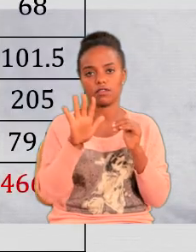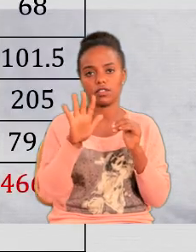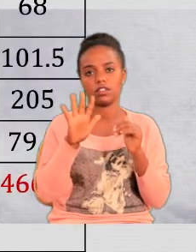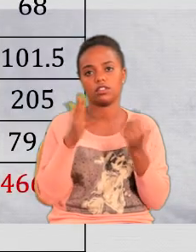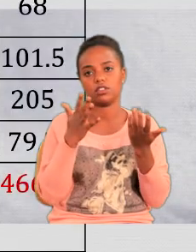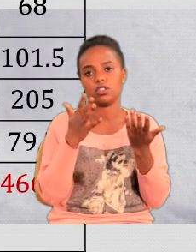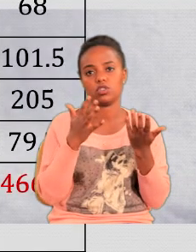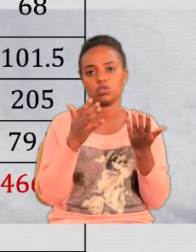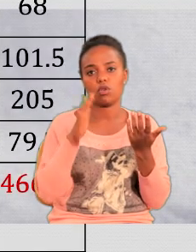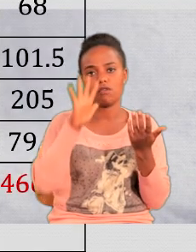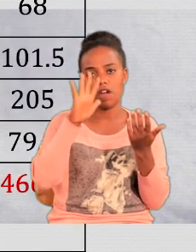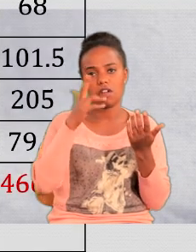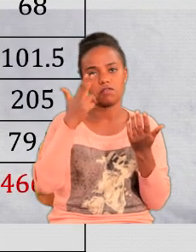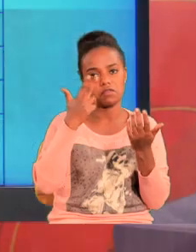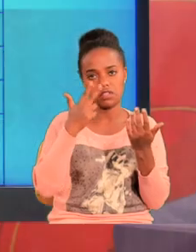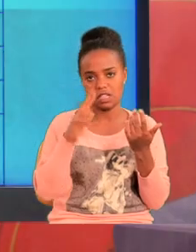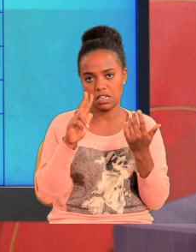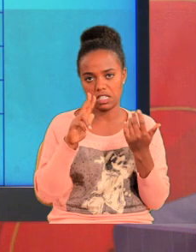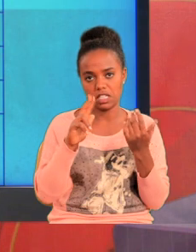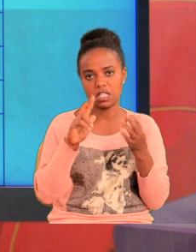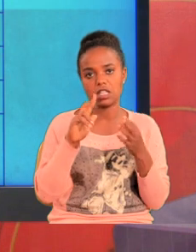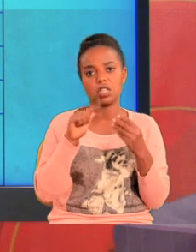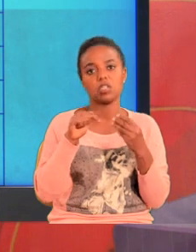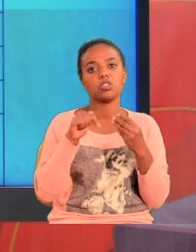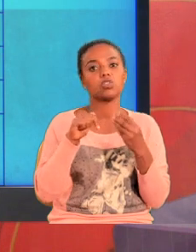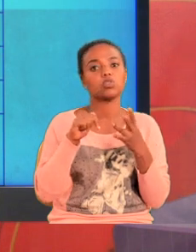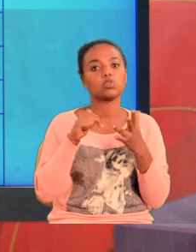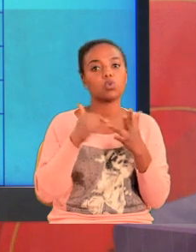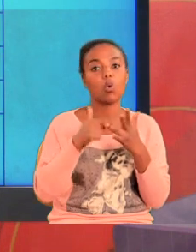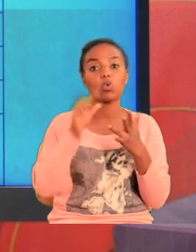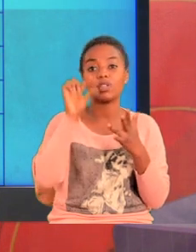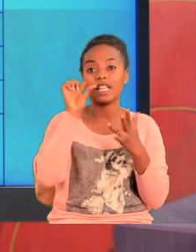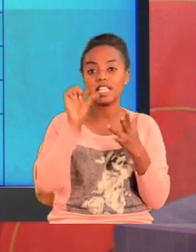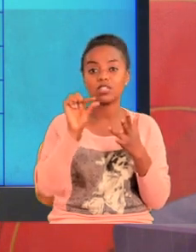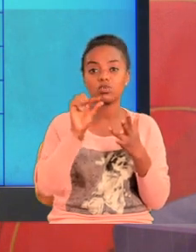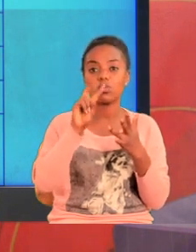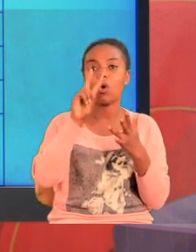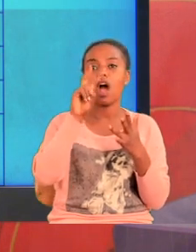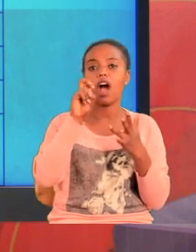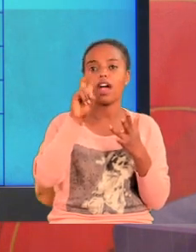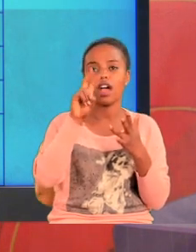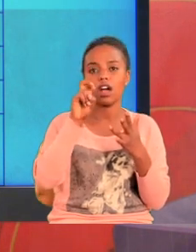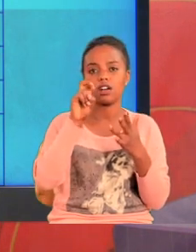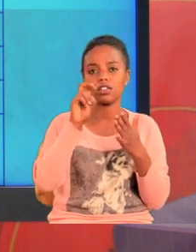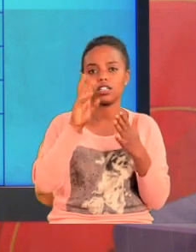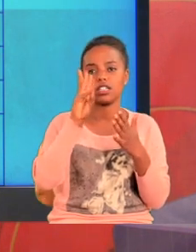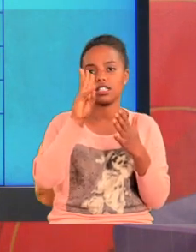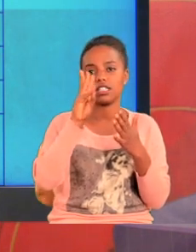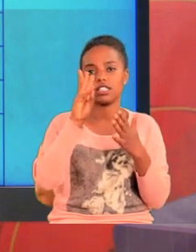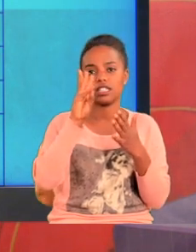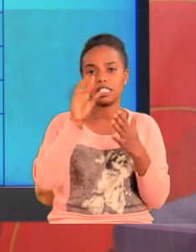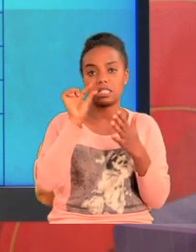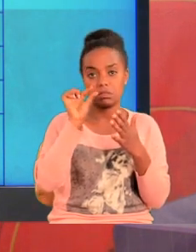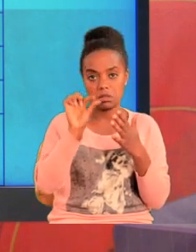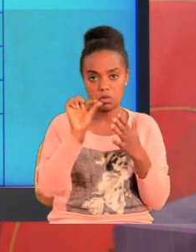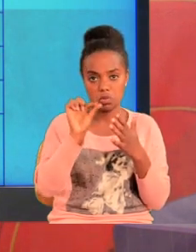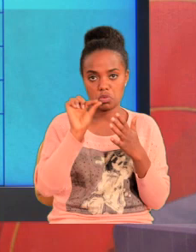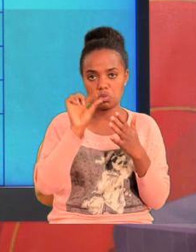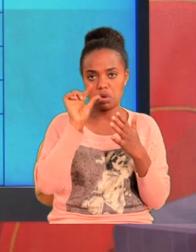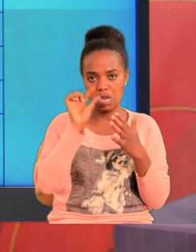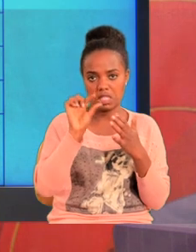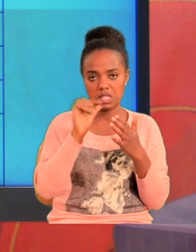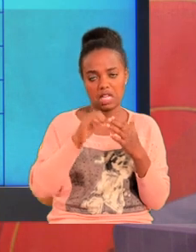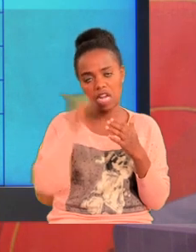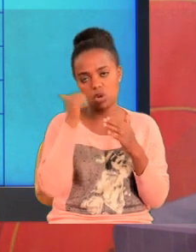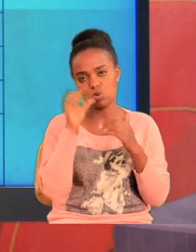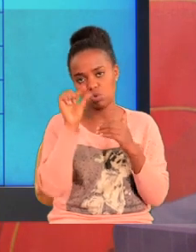13. It does not exceed 16.5. Here it exceeds 16.5 and it's the least cumulative frequency. It's lesser than